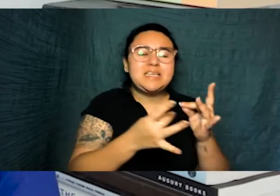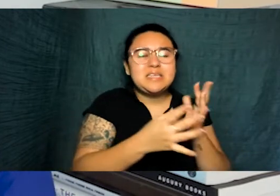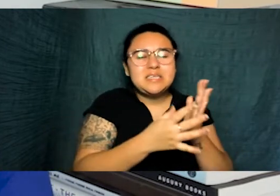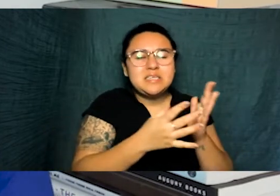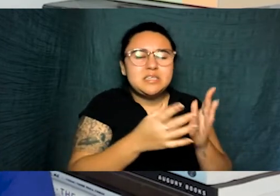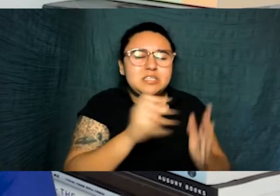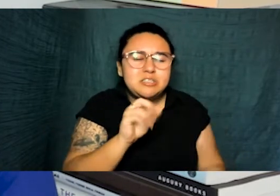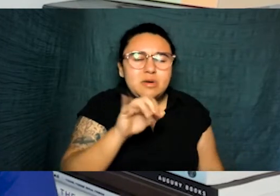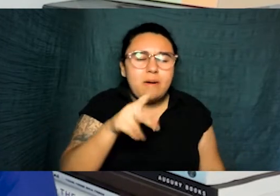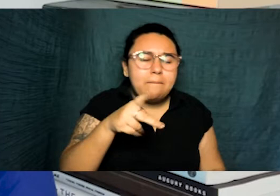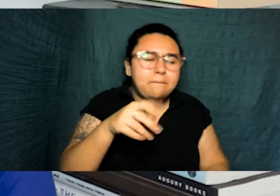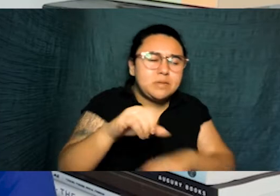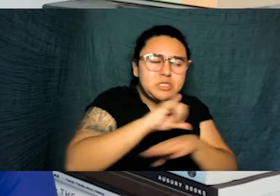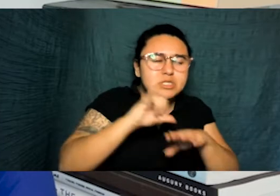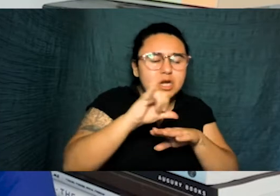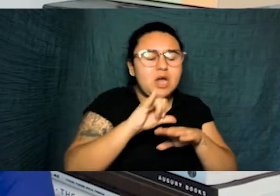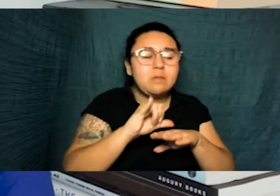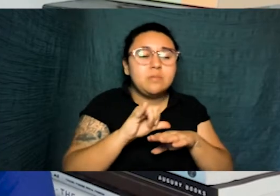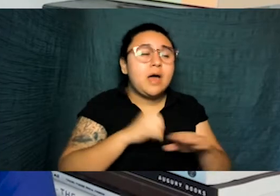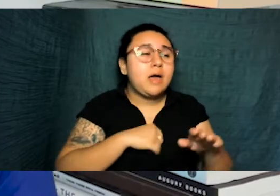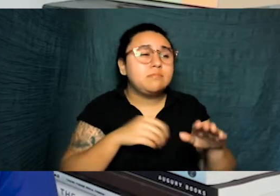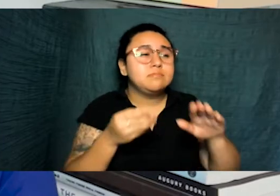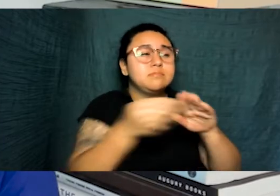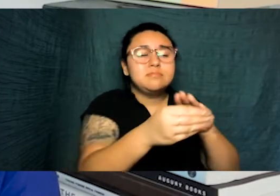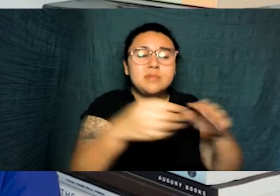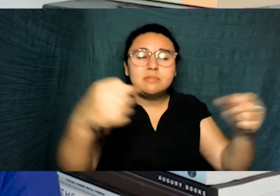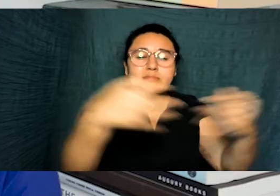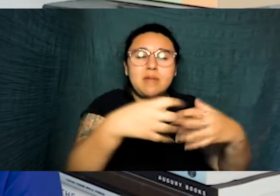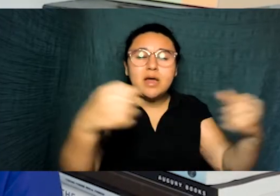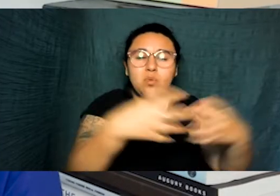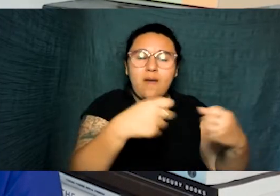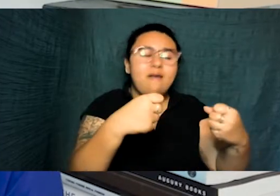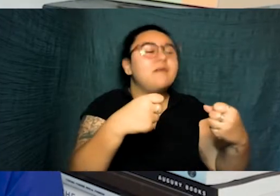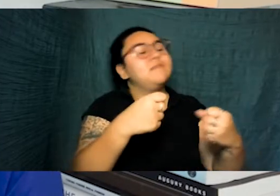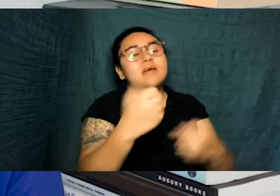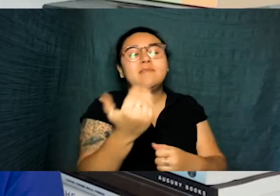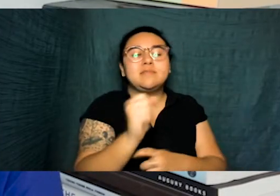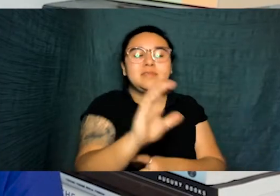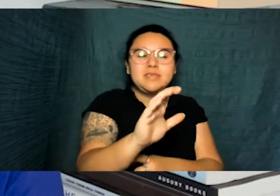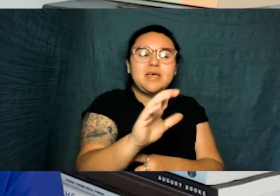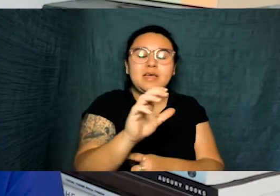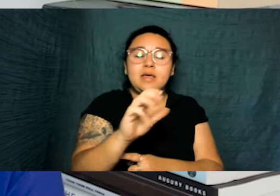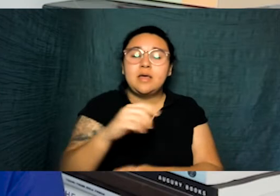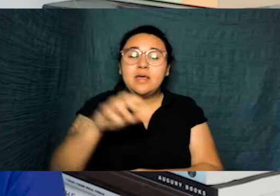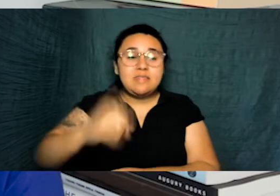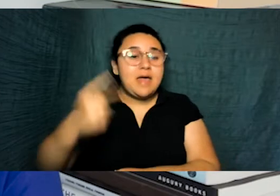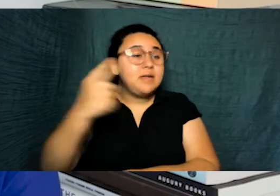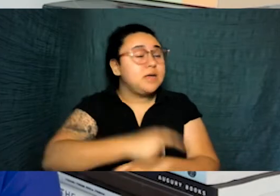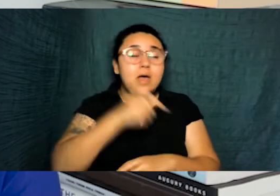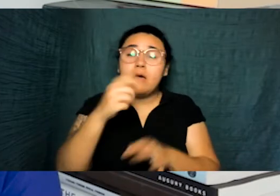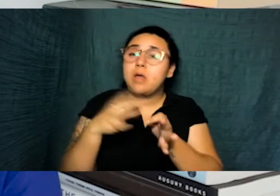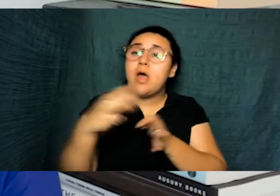microwave. Nope, that day I would not press snooze up until the last absolute minute.